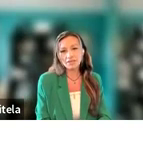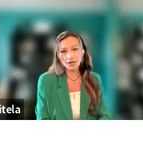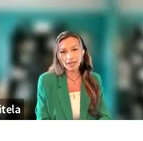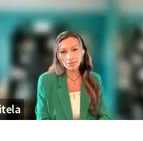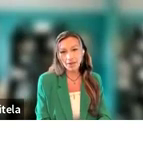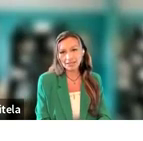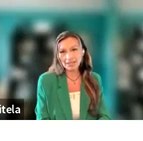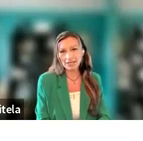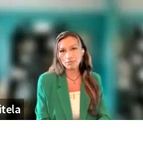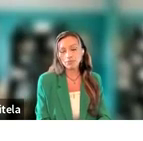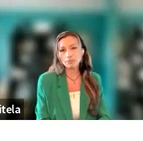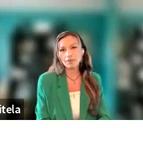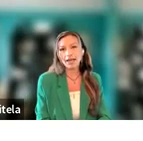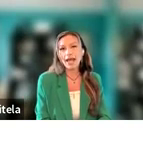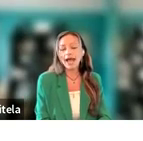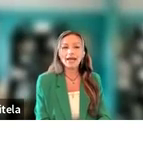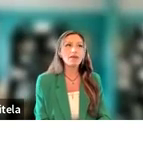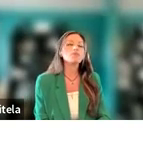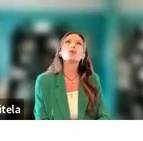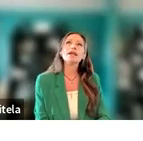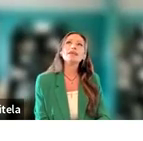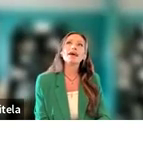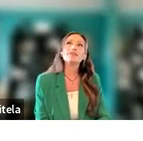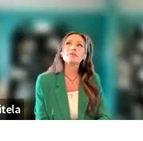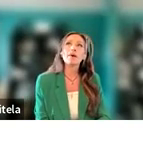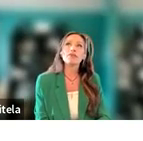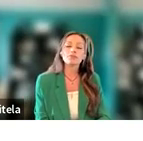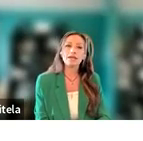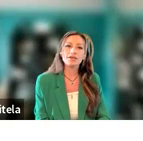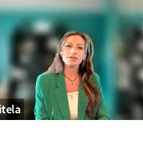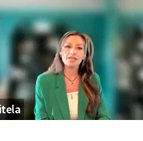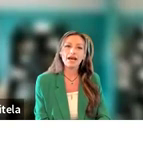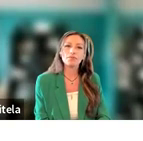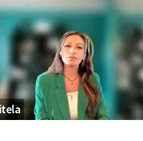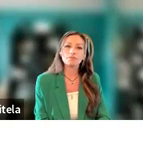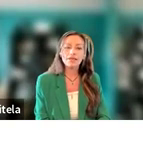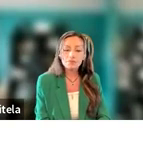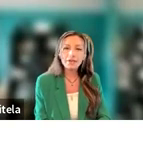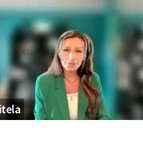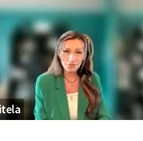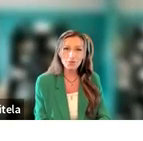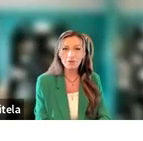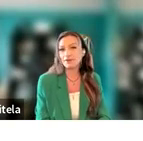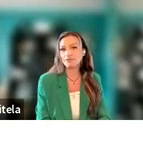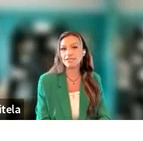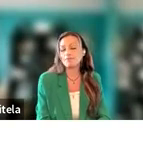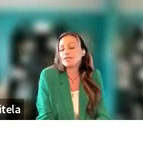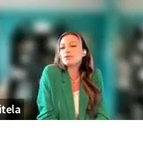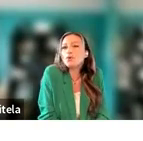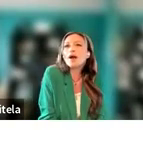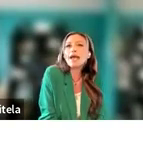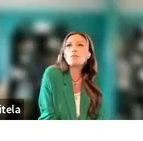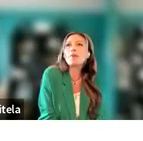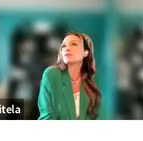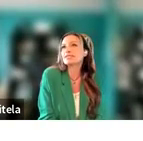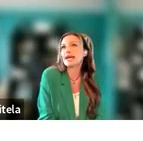for this online magazine. And I've been writing that for about 3 years now. That's what I do in my free time. That's